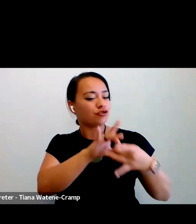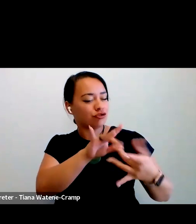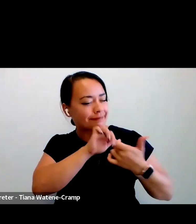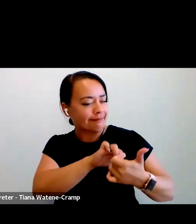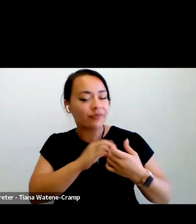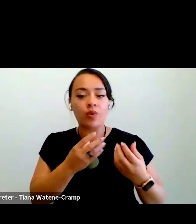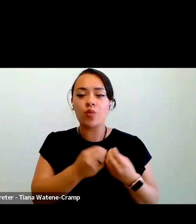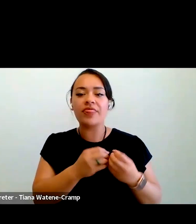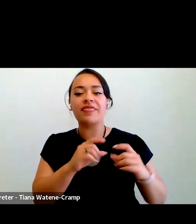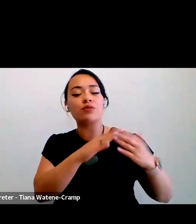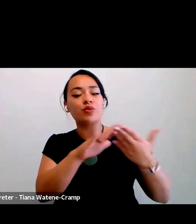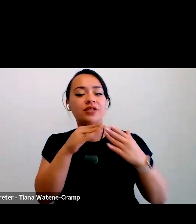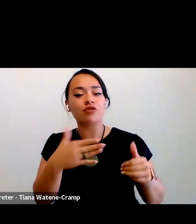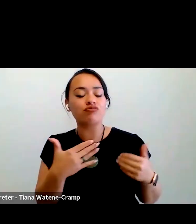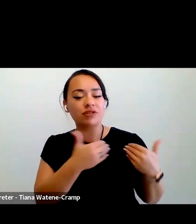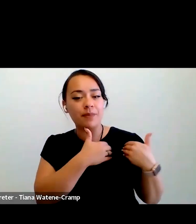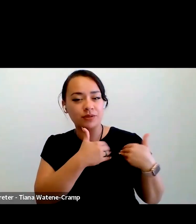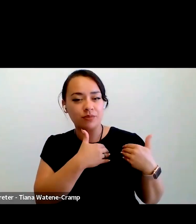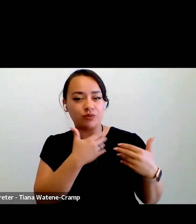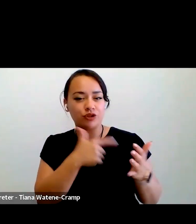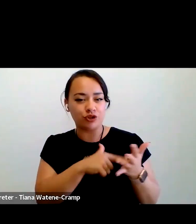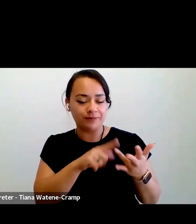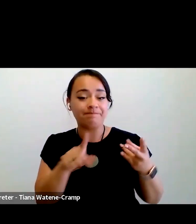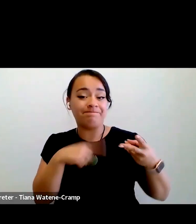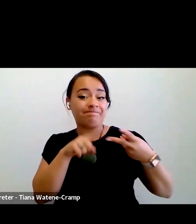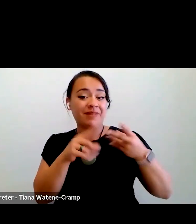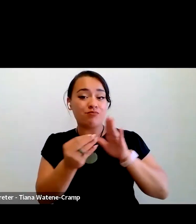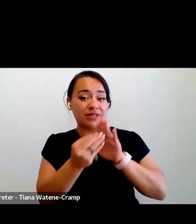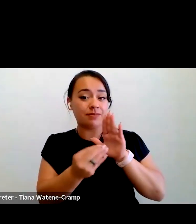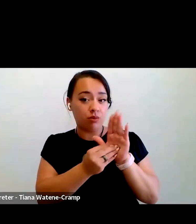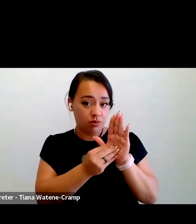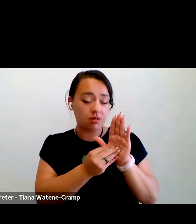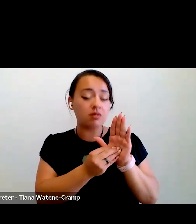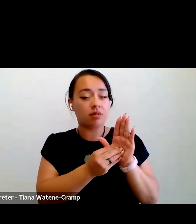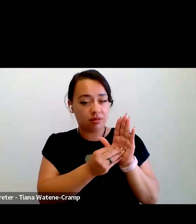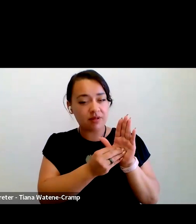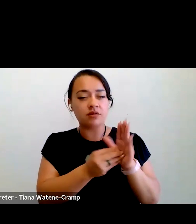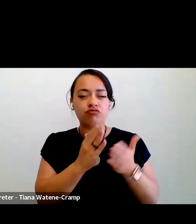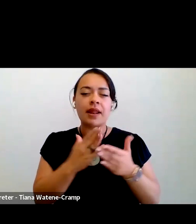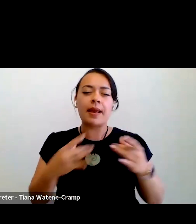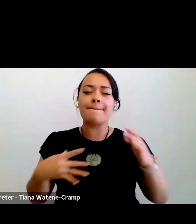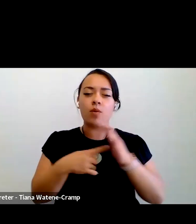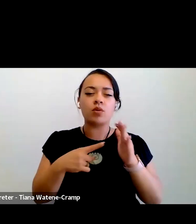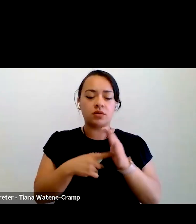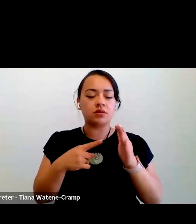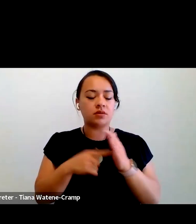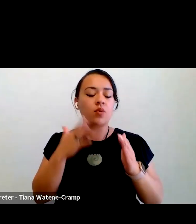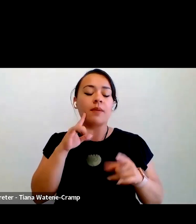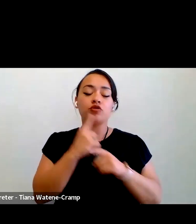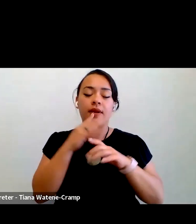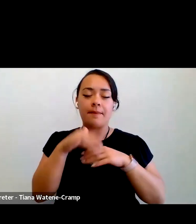that you are responsible to. The second principle, which I think is really important when I'm talking to boards about working in this